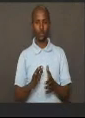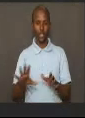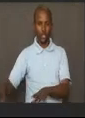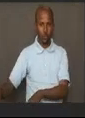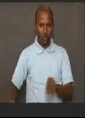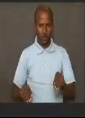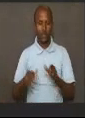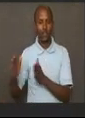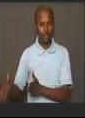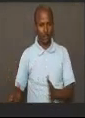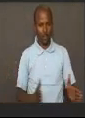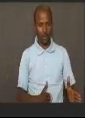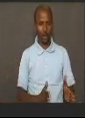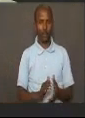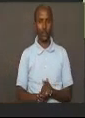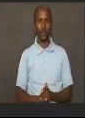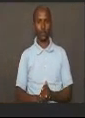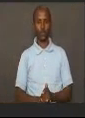Students, let's get ready.